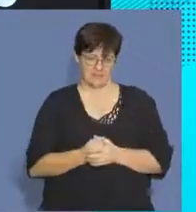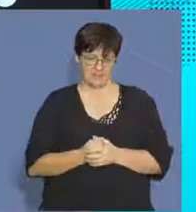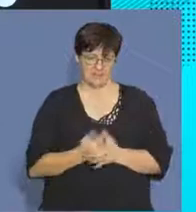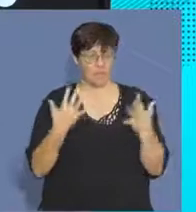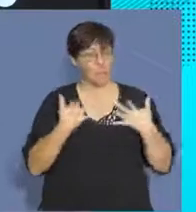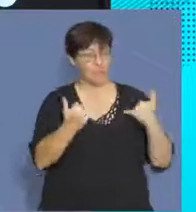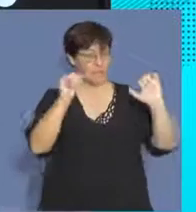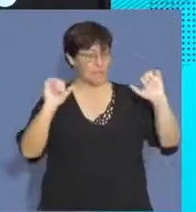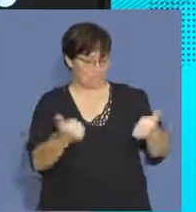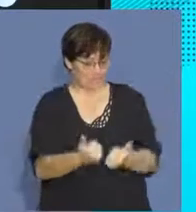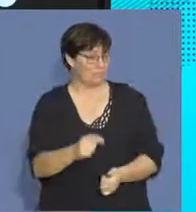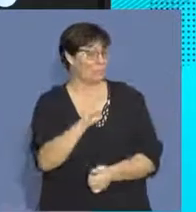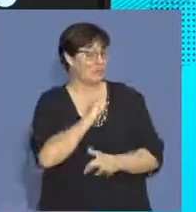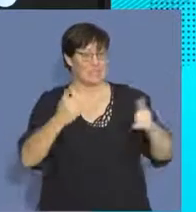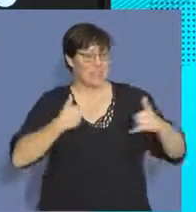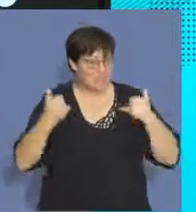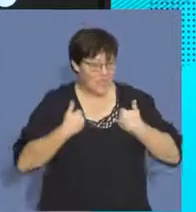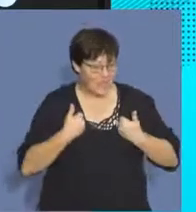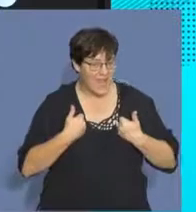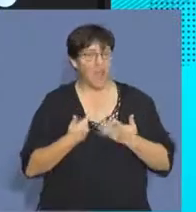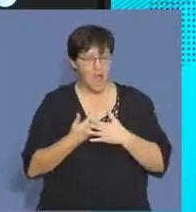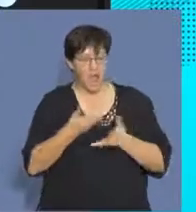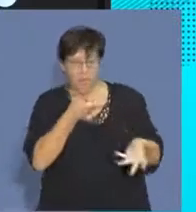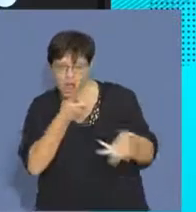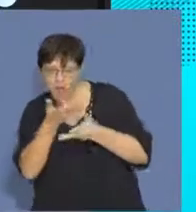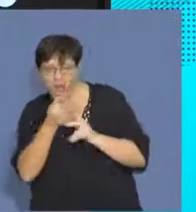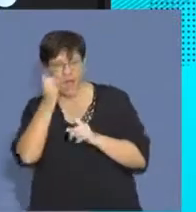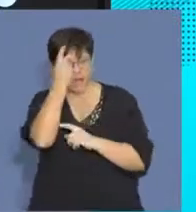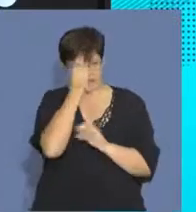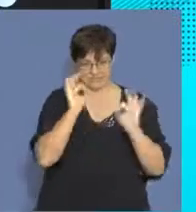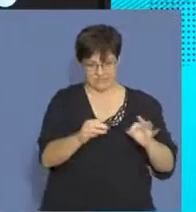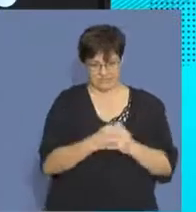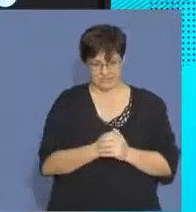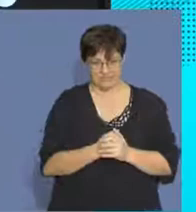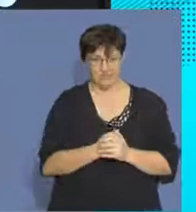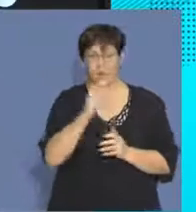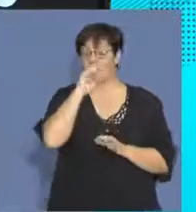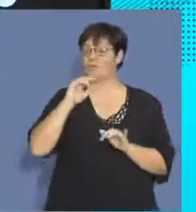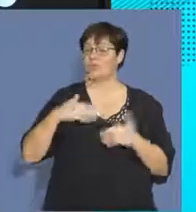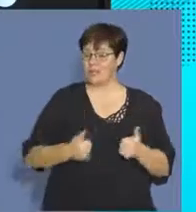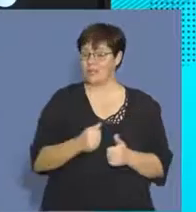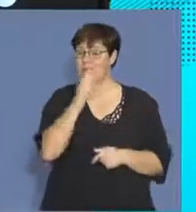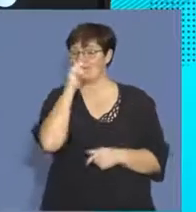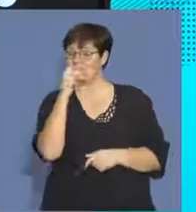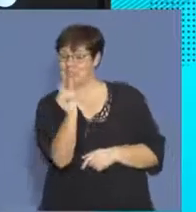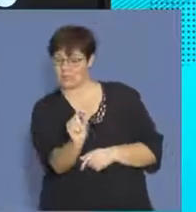fantastic audience. I trust that you've enjoyed the lesson and have engaged with the topic. I wish you well. Hope to